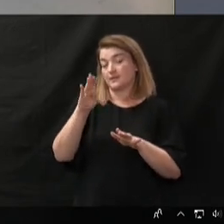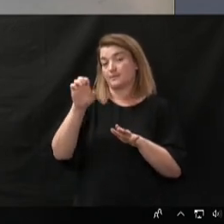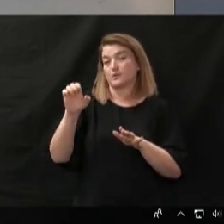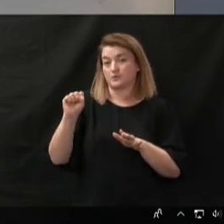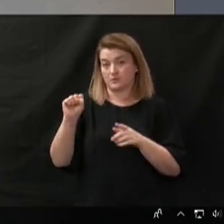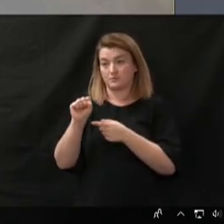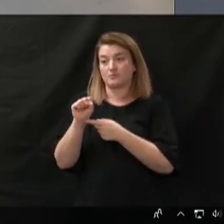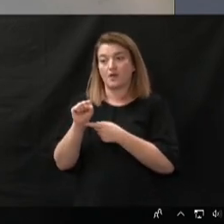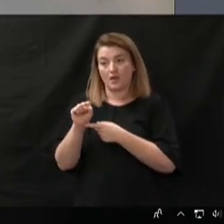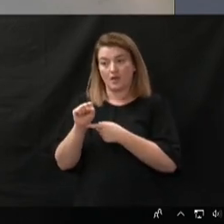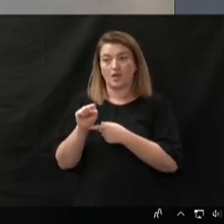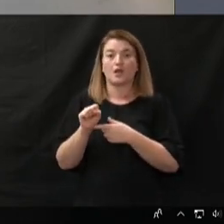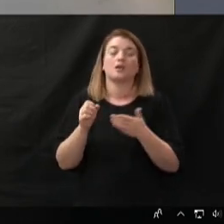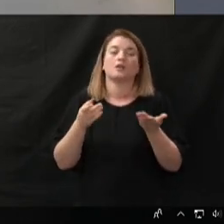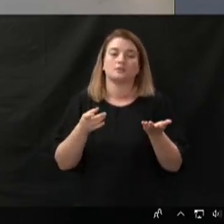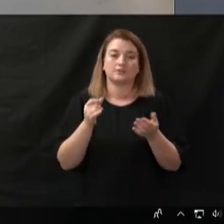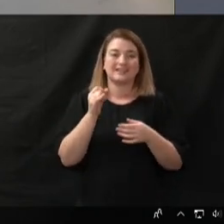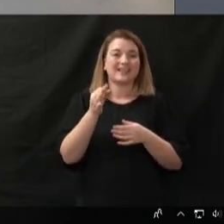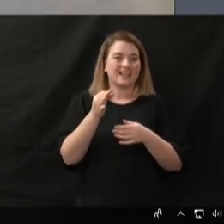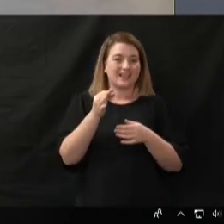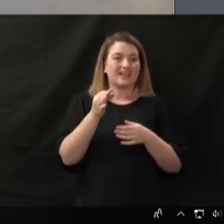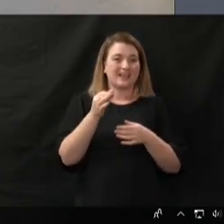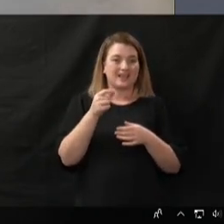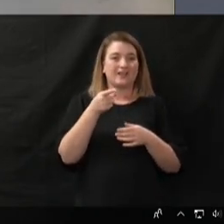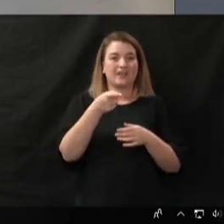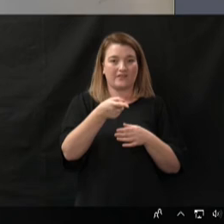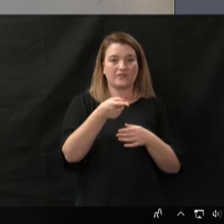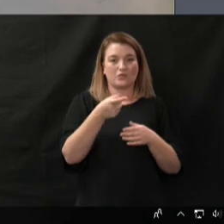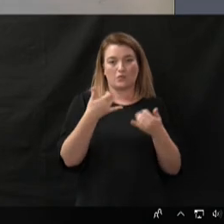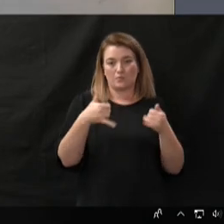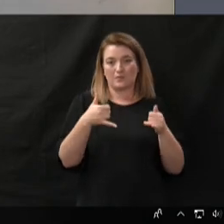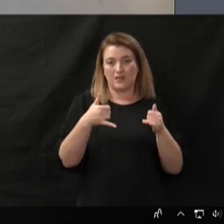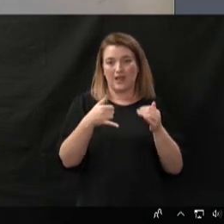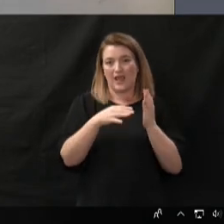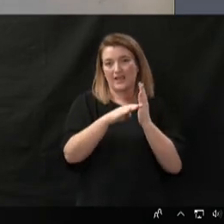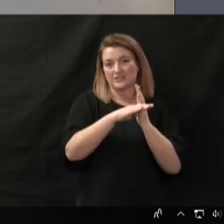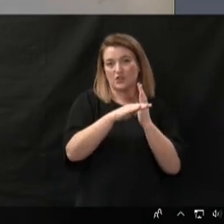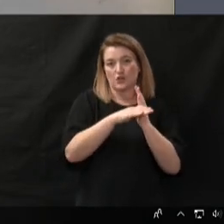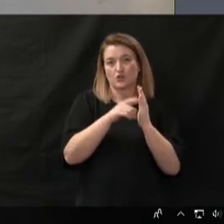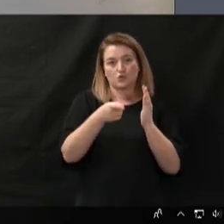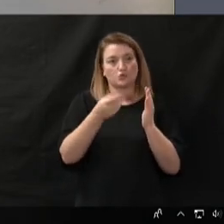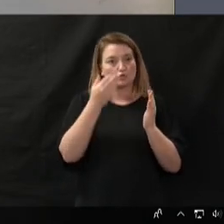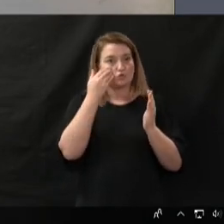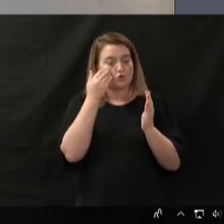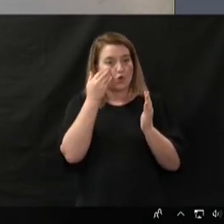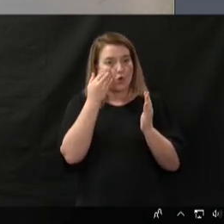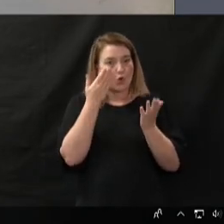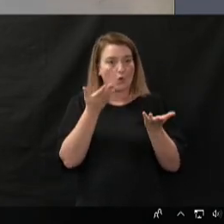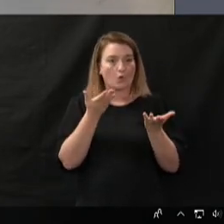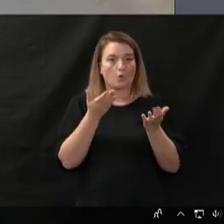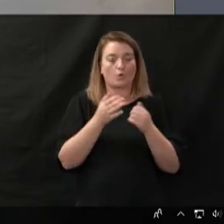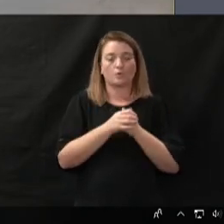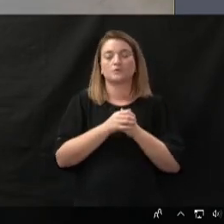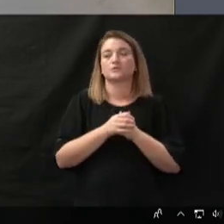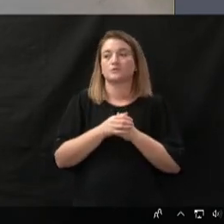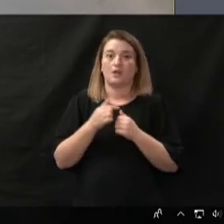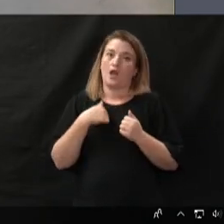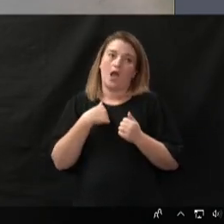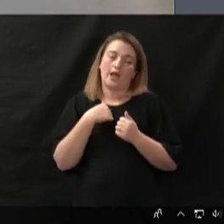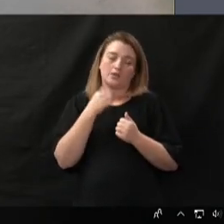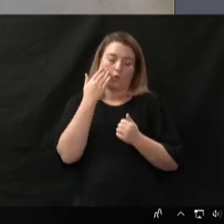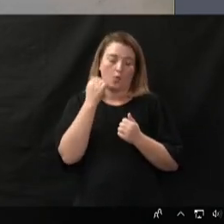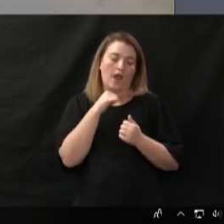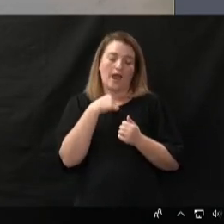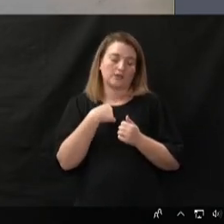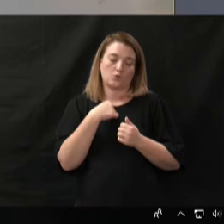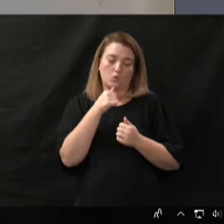know soccer, what a nutmeg is in soccer. Put it between somebody's legs, so. I don't look like a soccer player, do I?